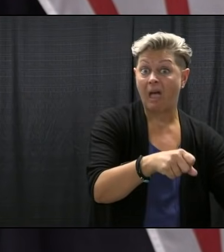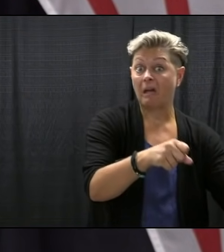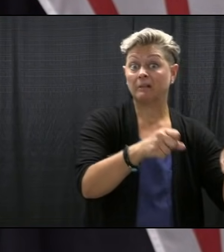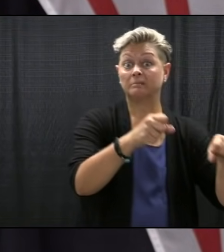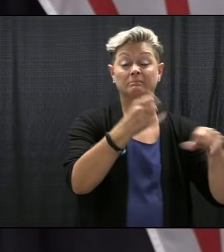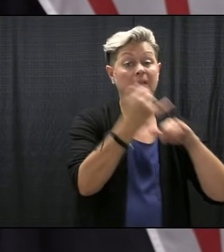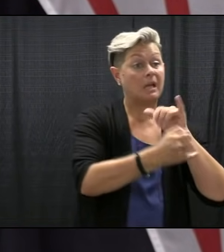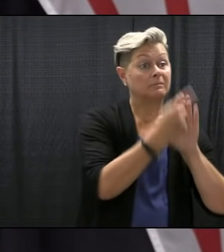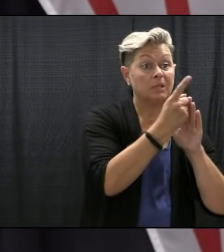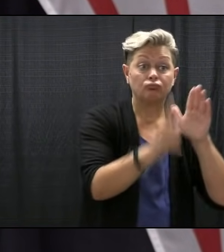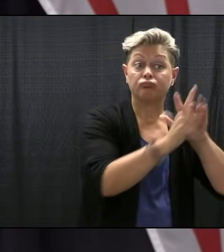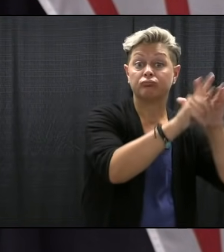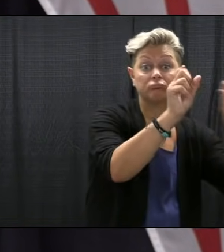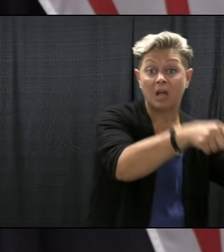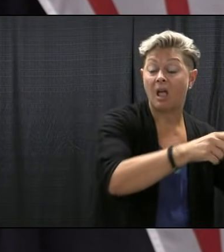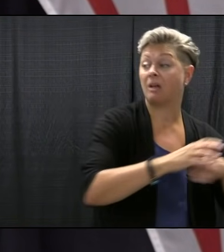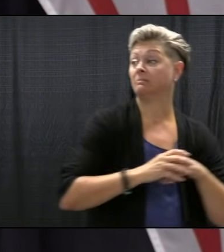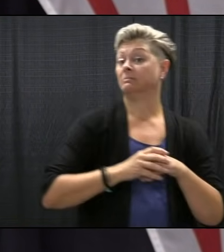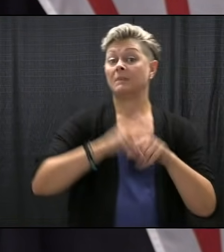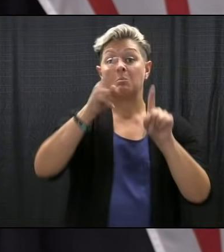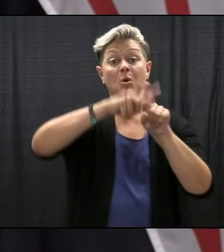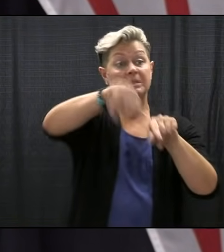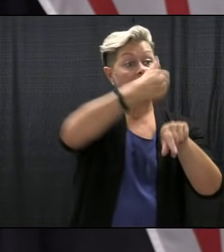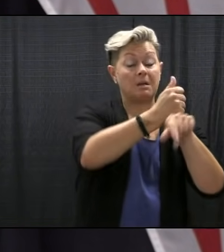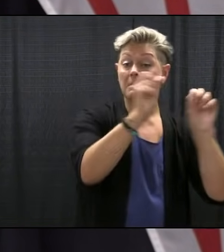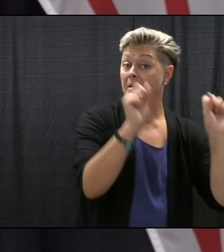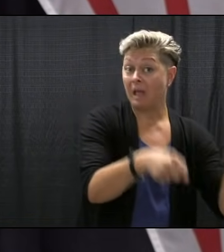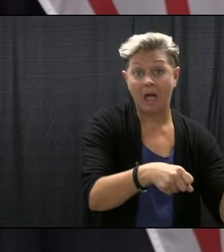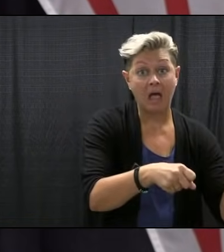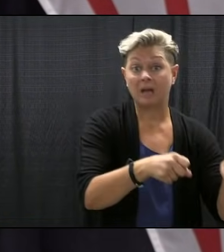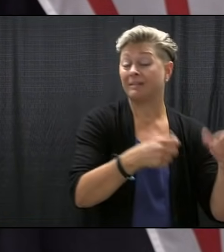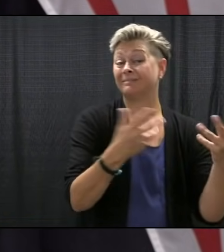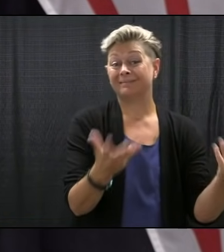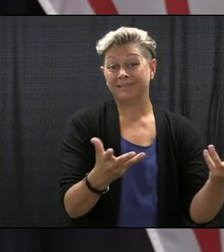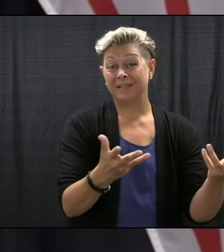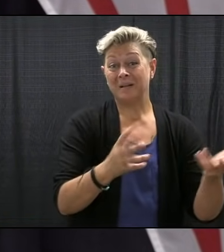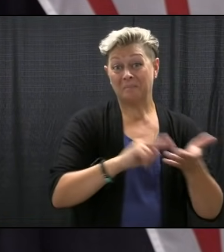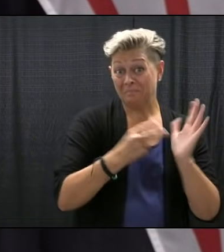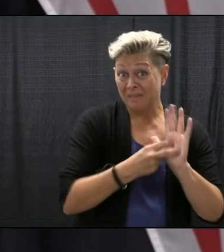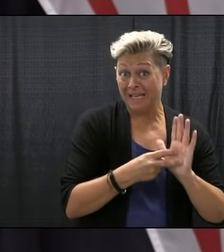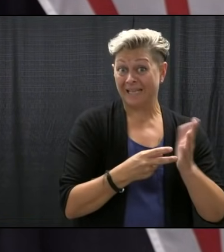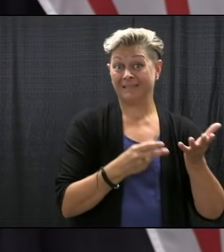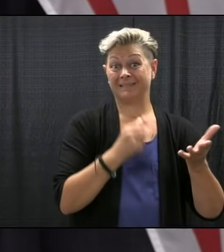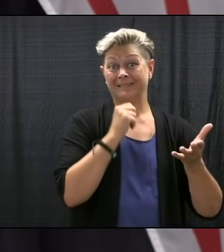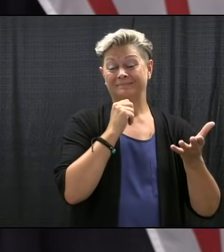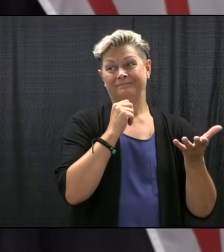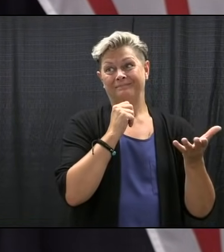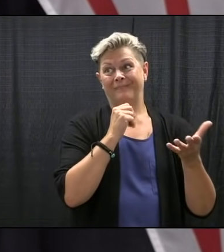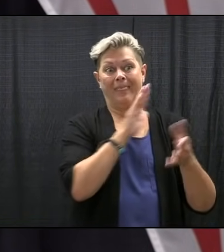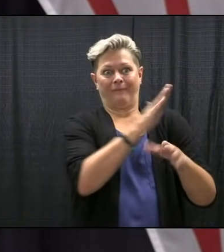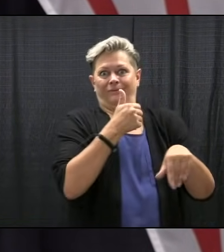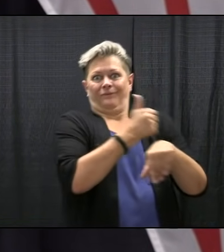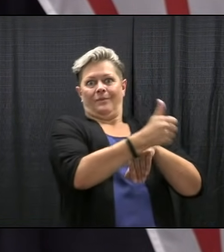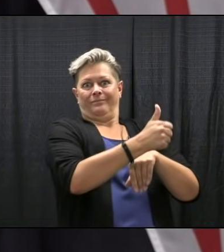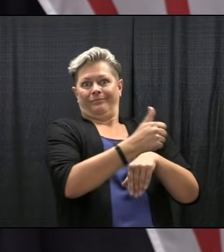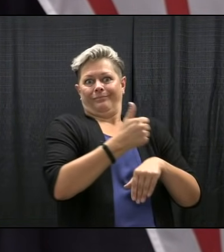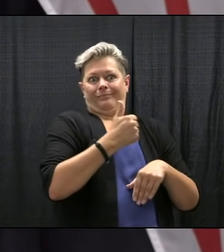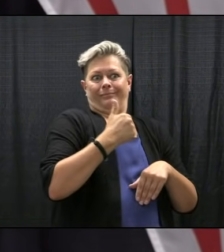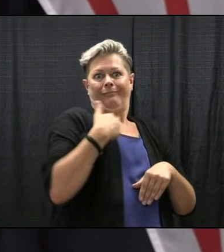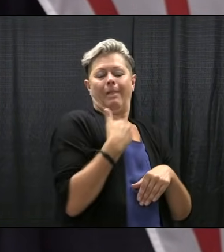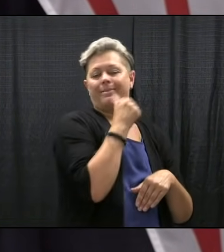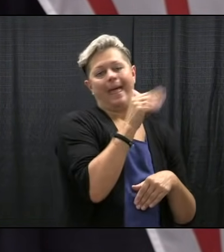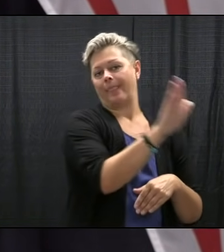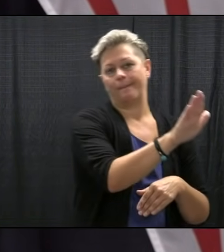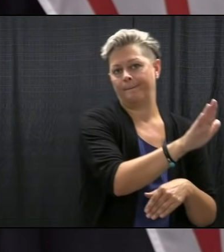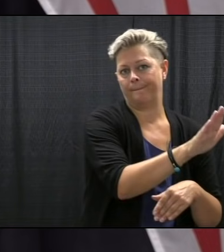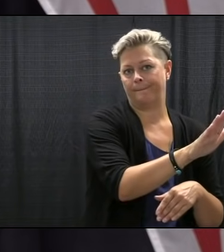an appointment basis a priority. So I would be very reluctant to suggest that was the cause. I honestly can't give you